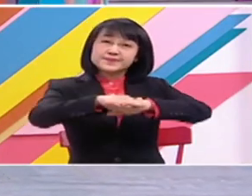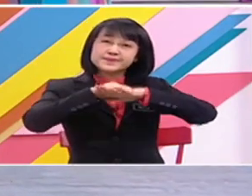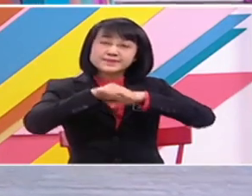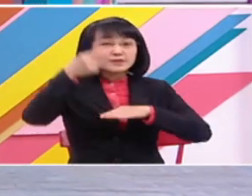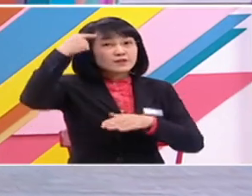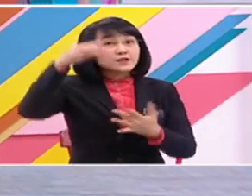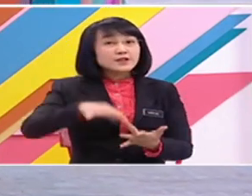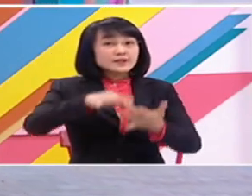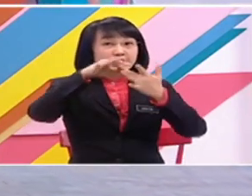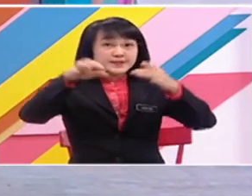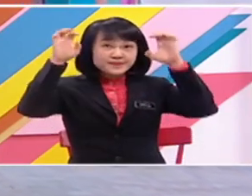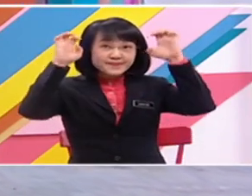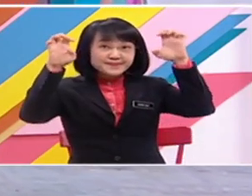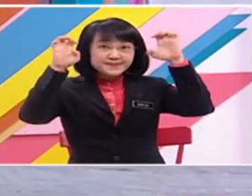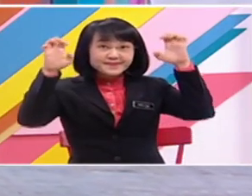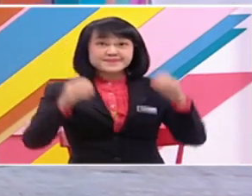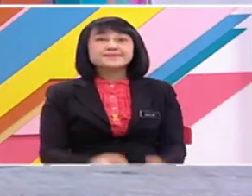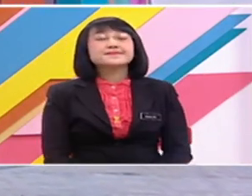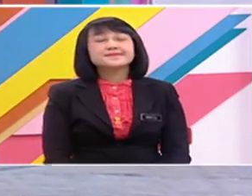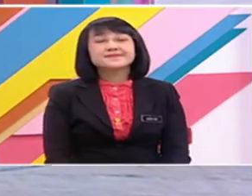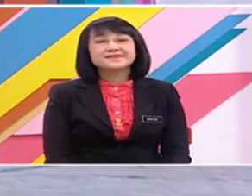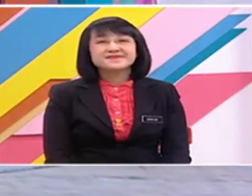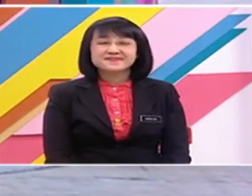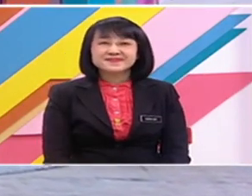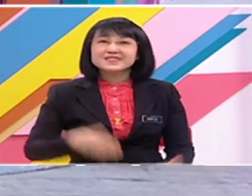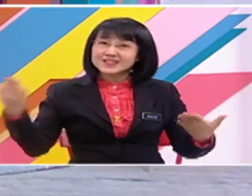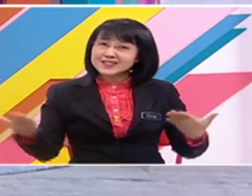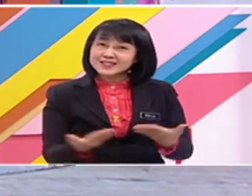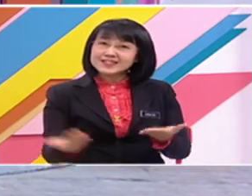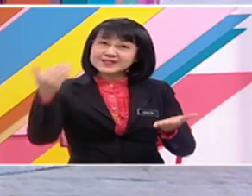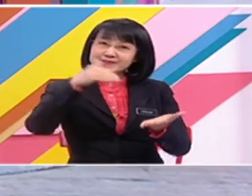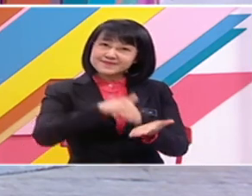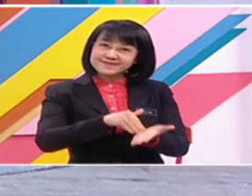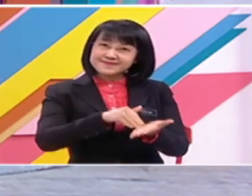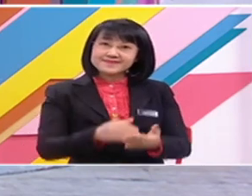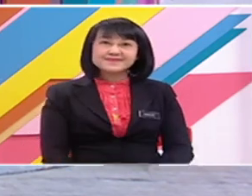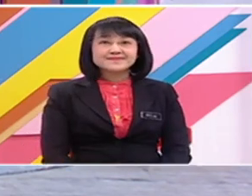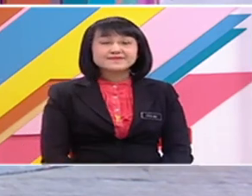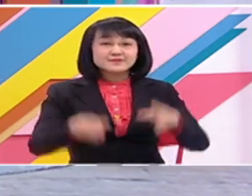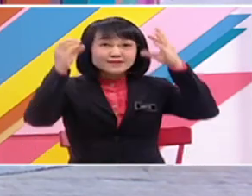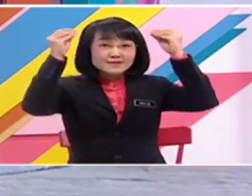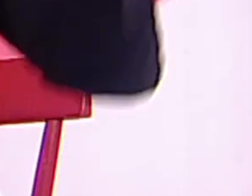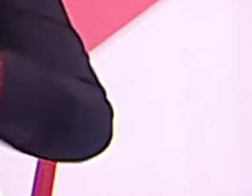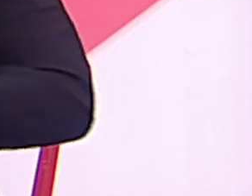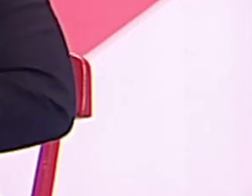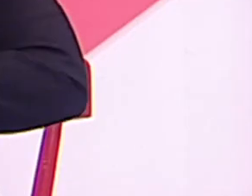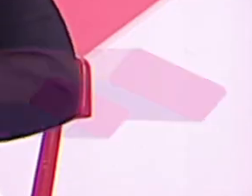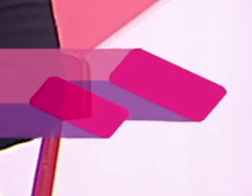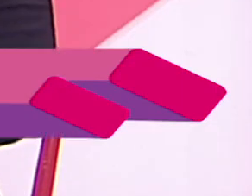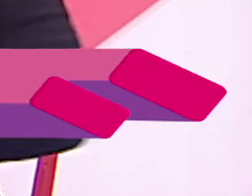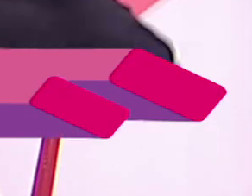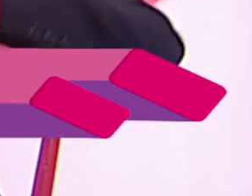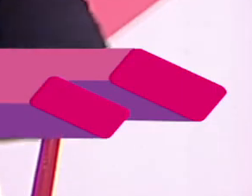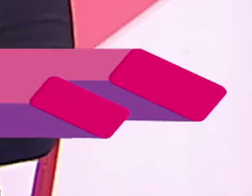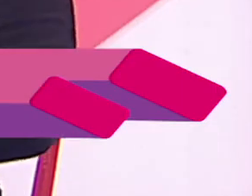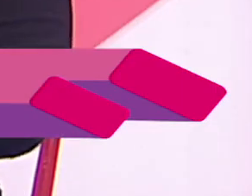special education. And please let me welcome once again teacher Lee Seng Kiat from SK